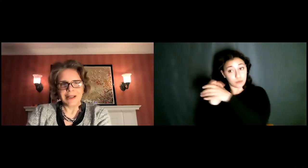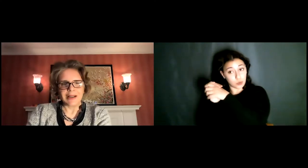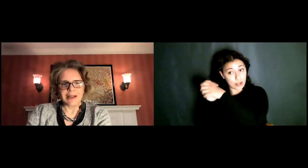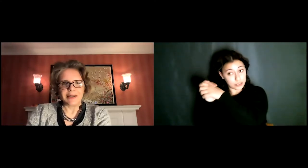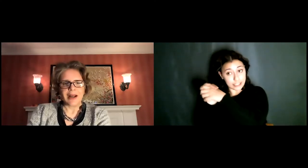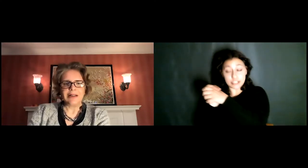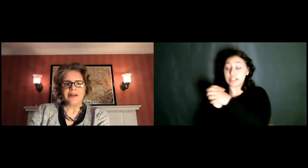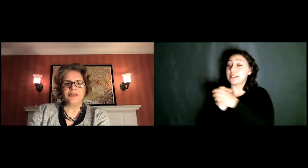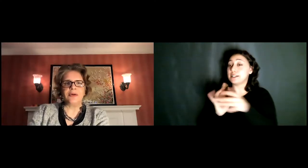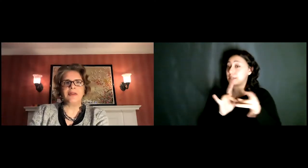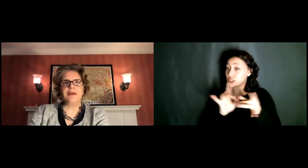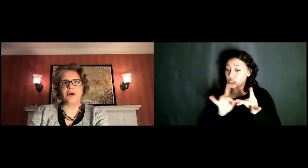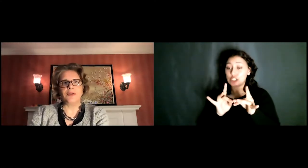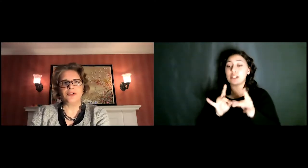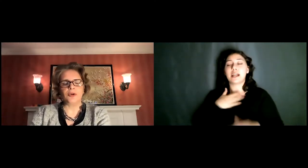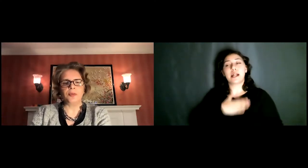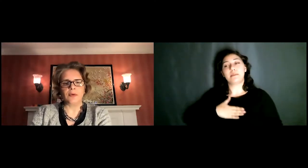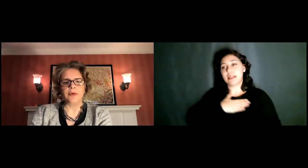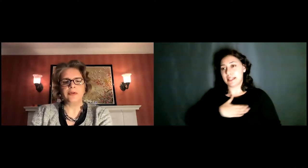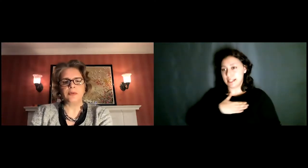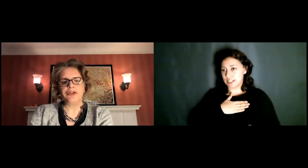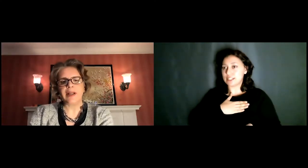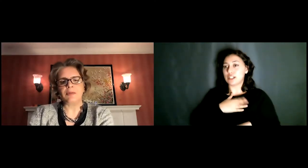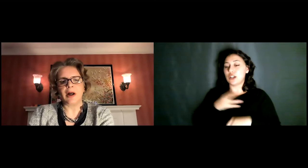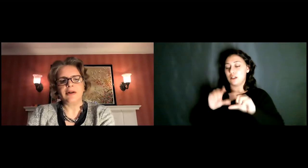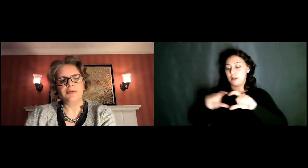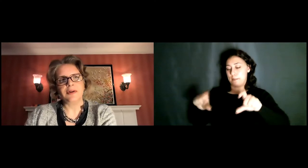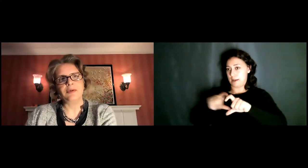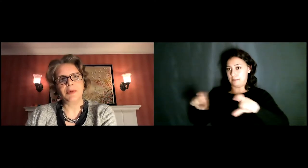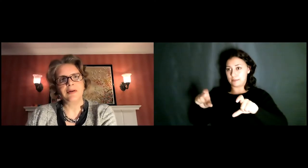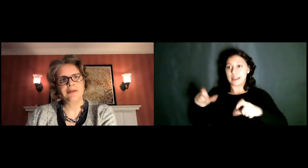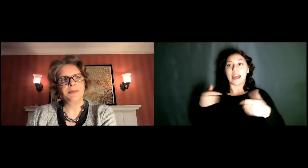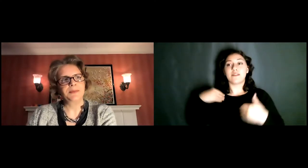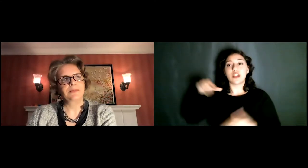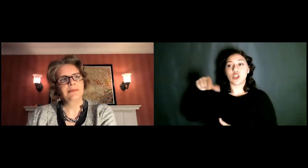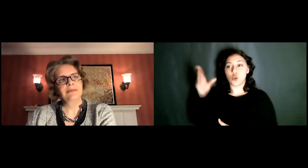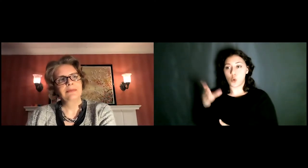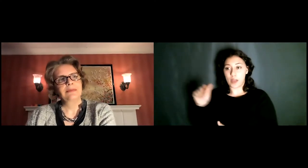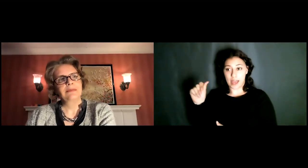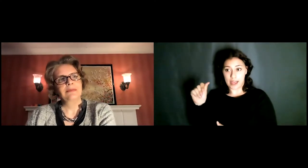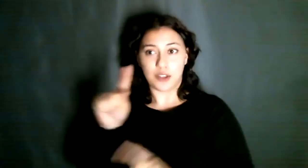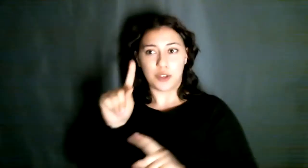To begin, I'd like to turn things over to Provost Richard M. Locke for his remarks.